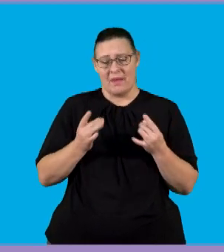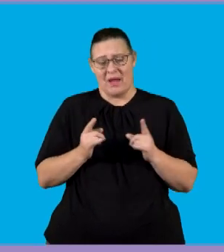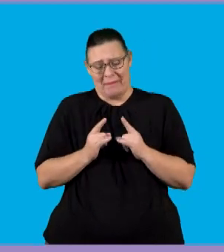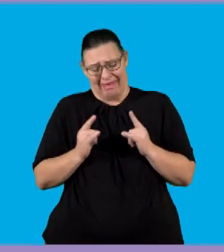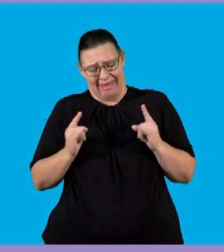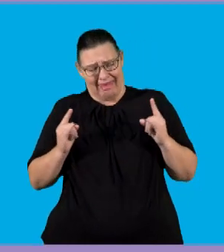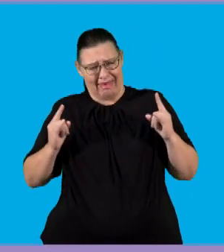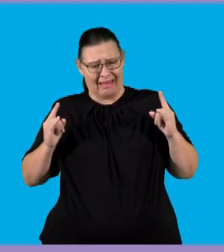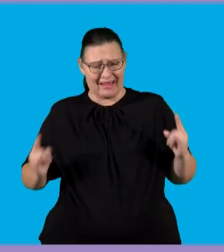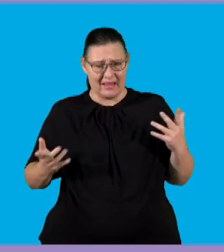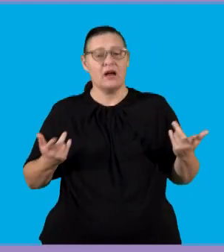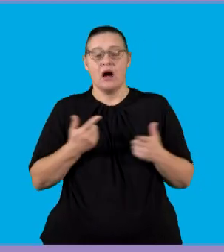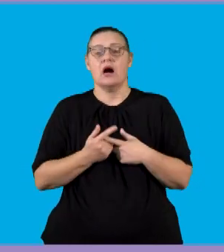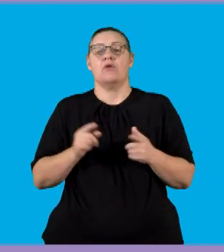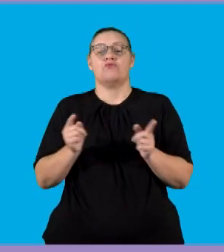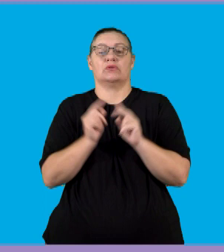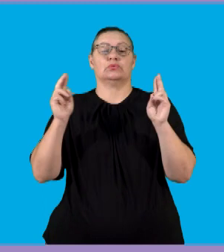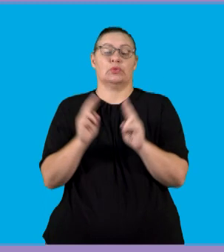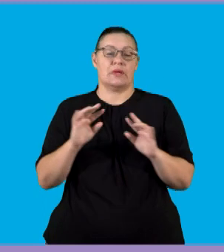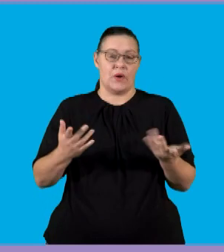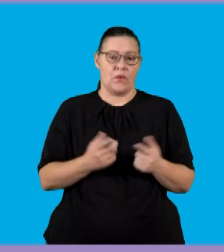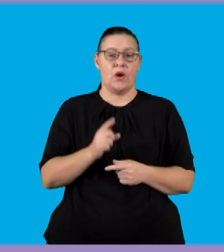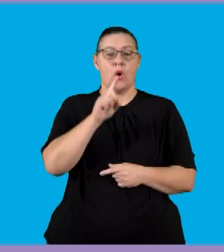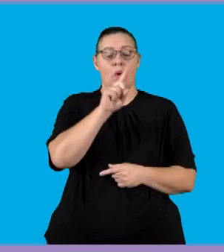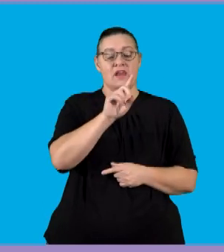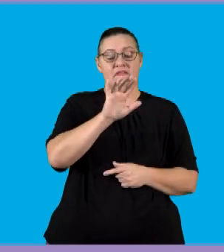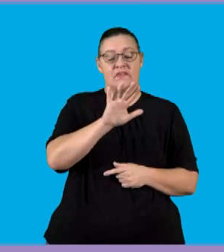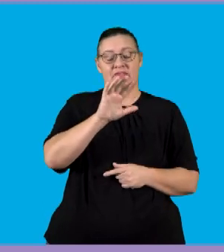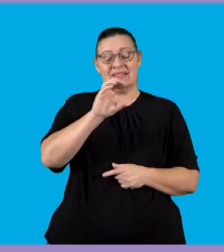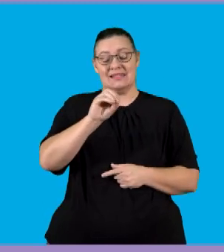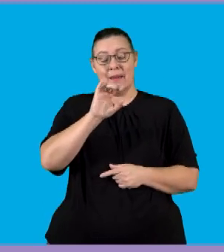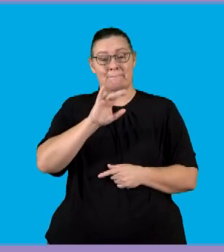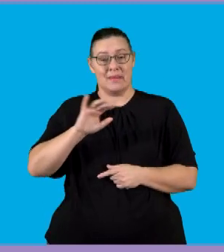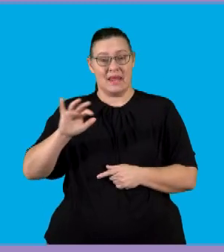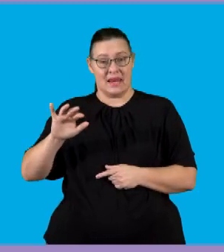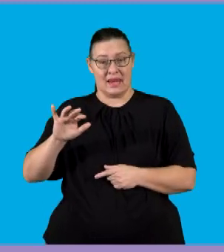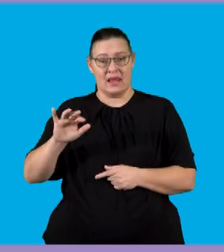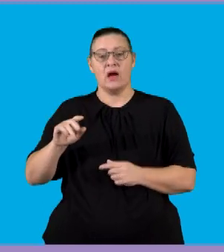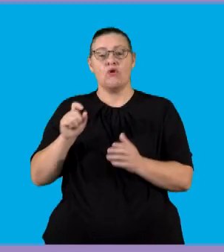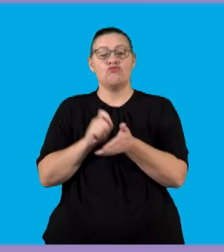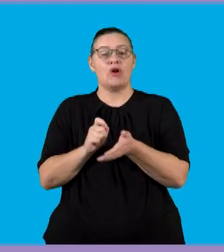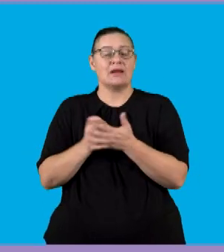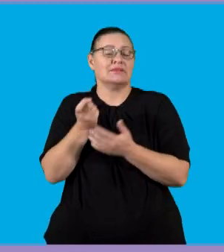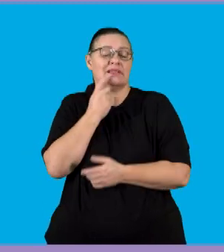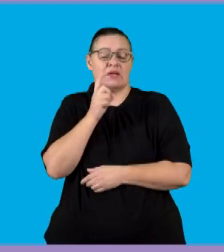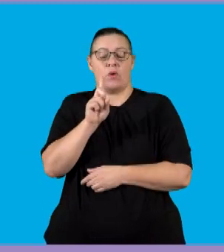are too big. Now, for example, 150 million is written